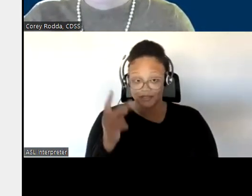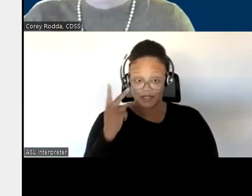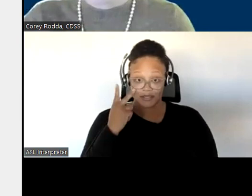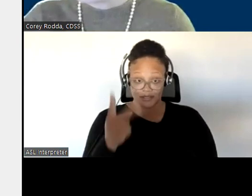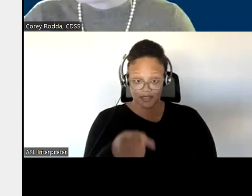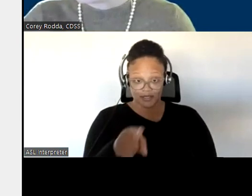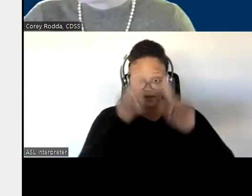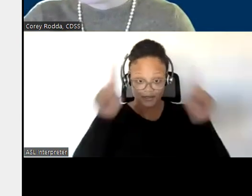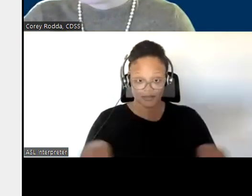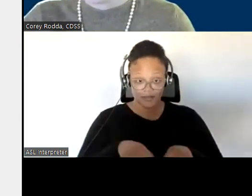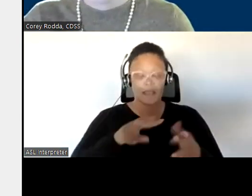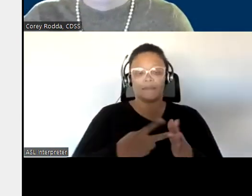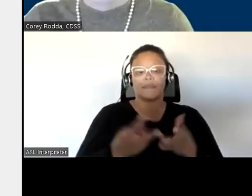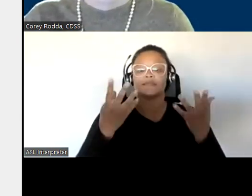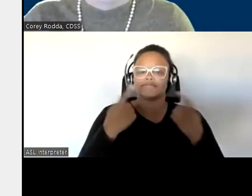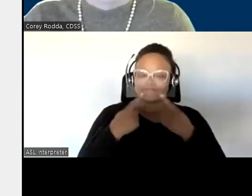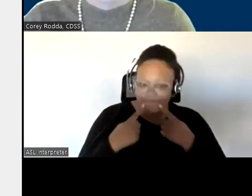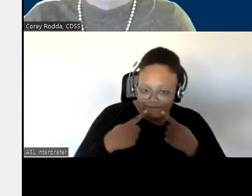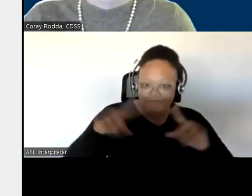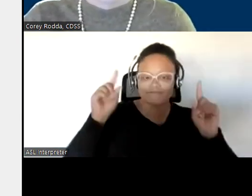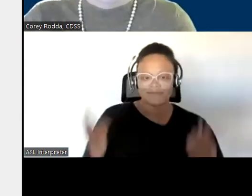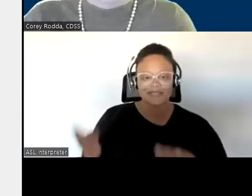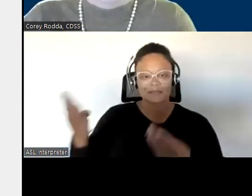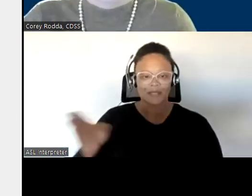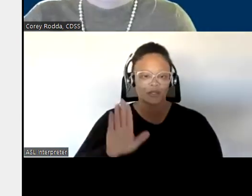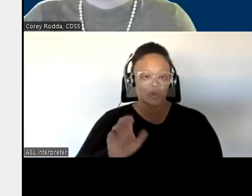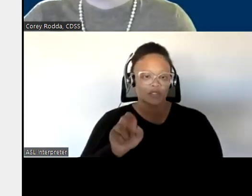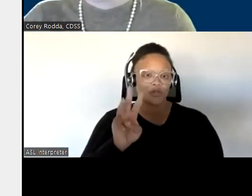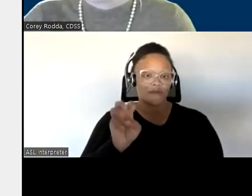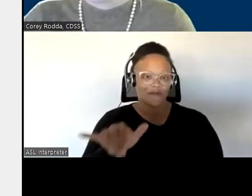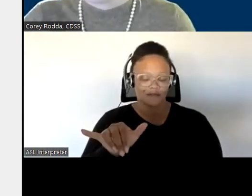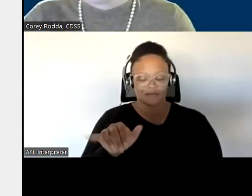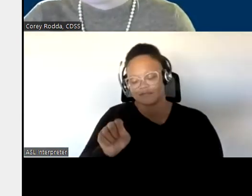been successfully submitted. Okay.